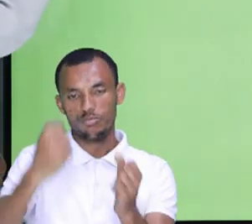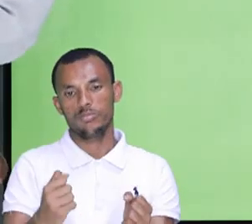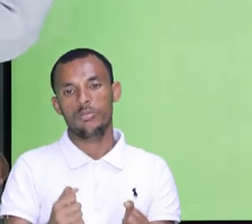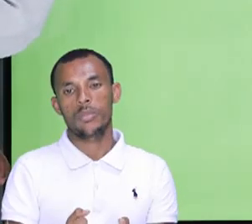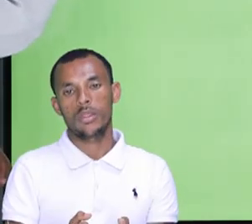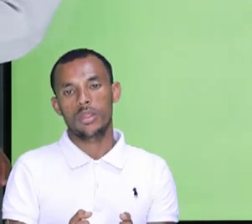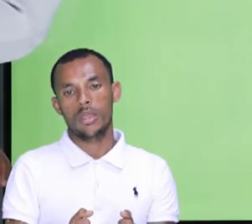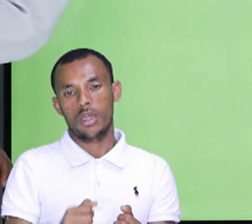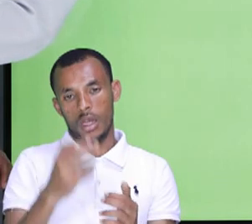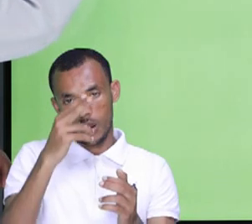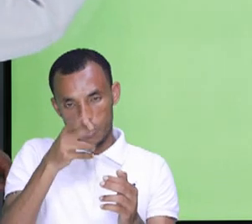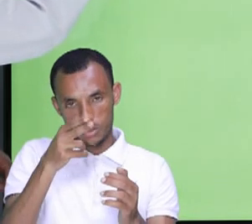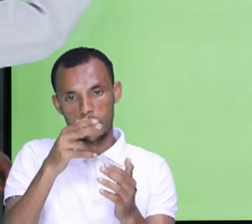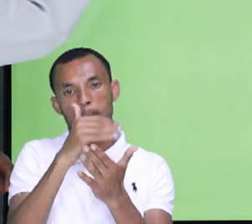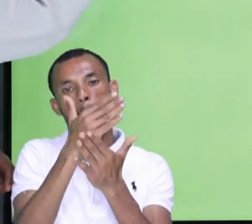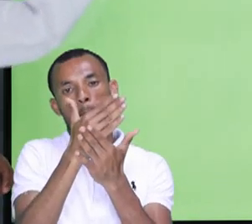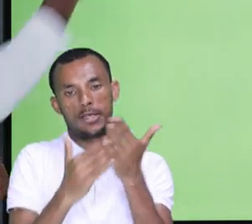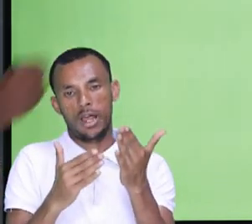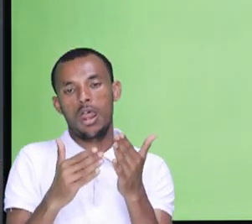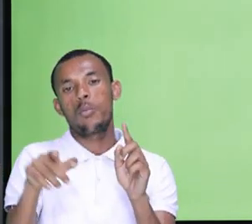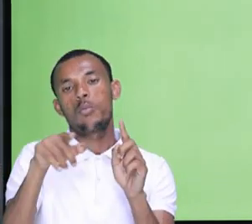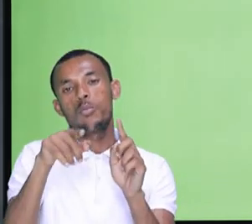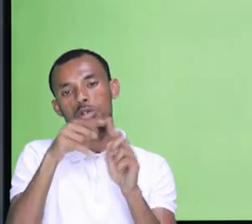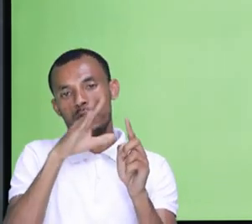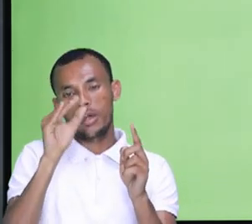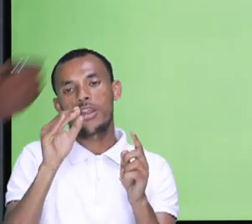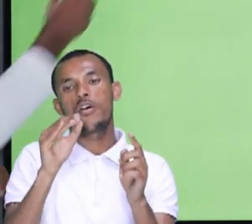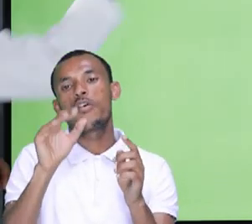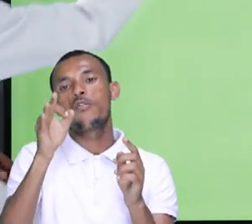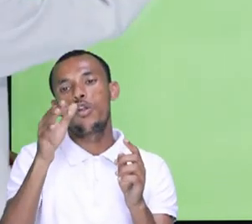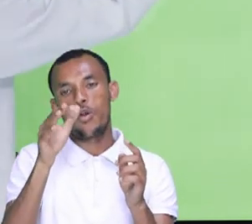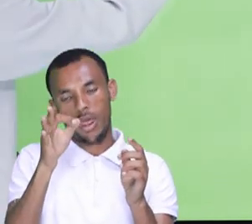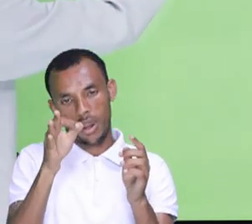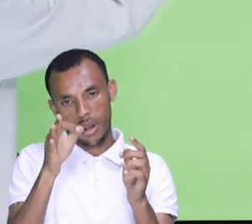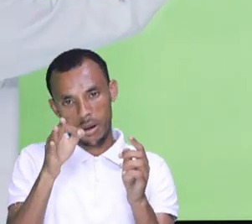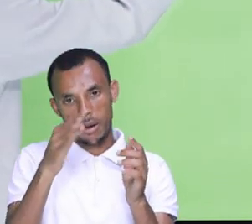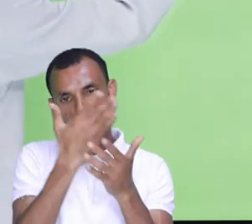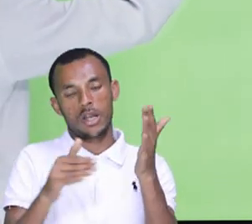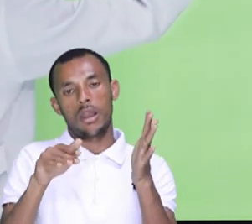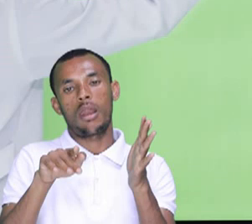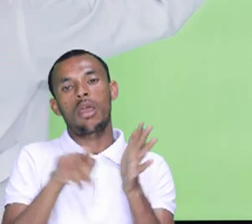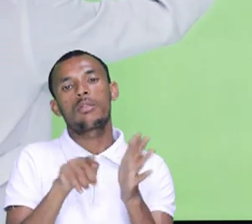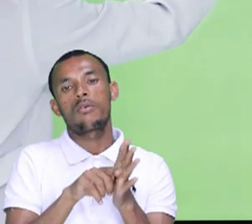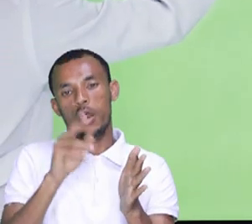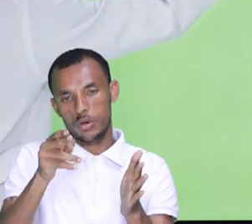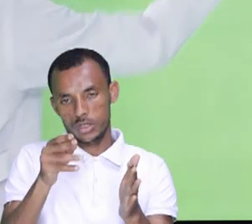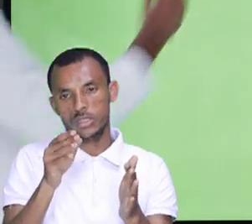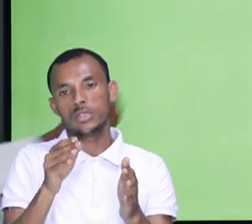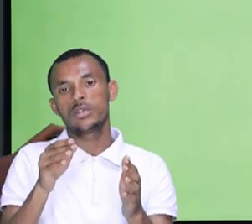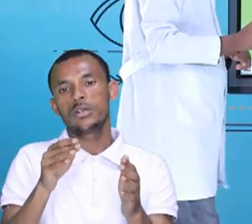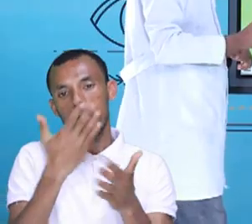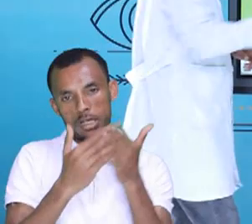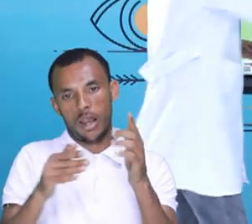Hydrogen is partially positive, fluorine is partially negative. Again, hydrogen is partially positive, fluorine is